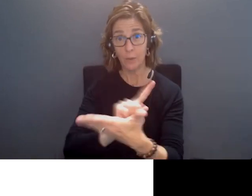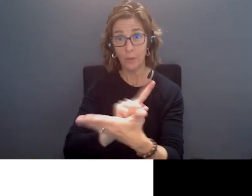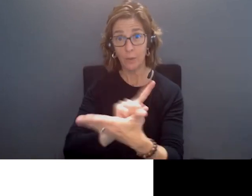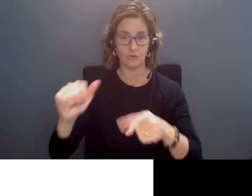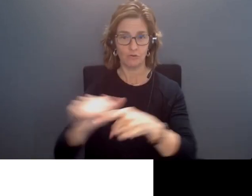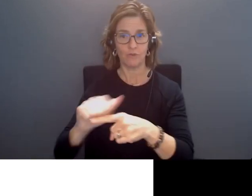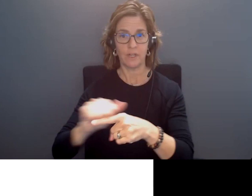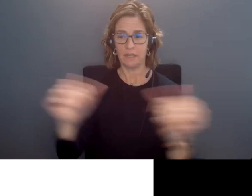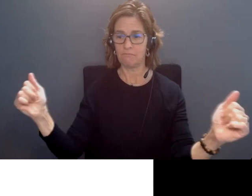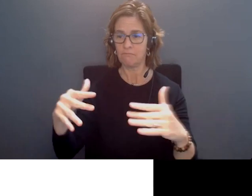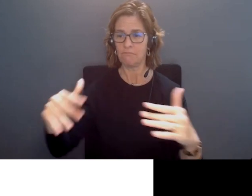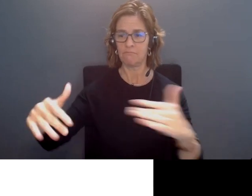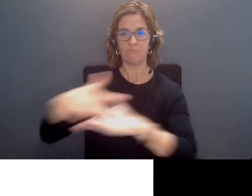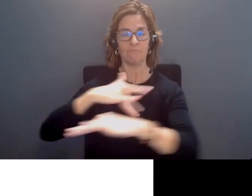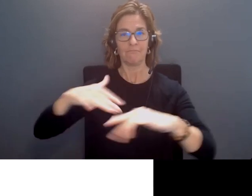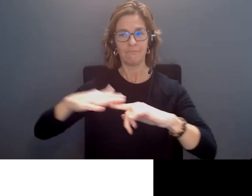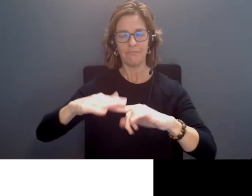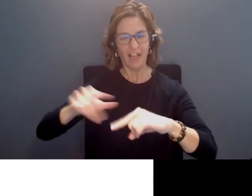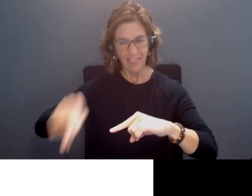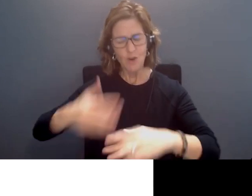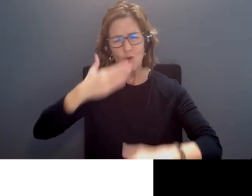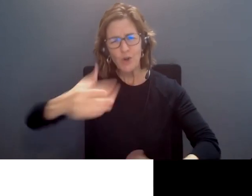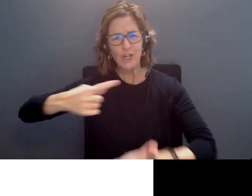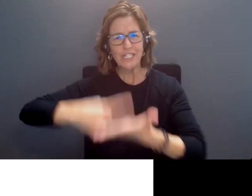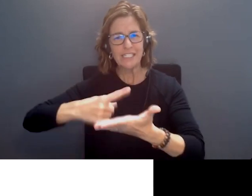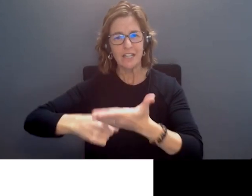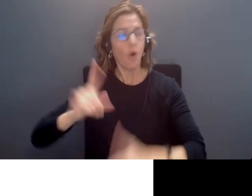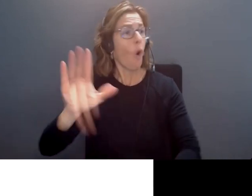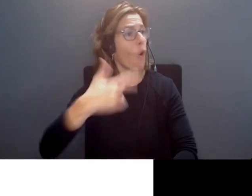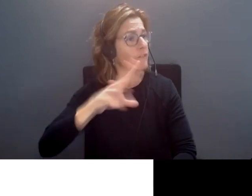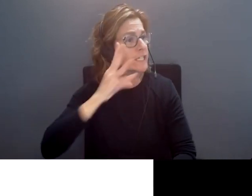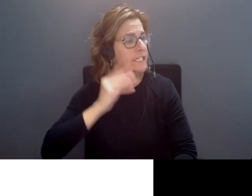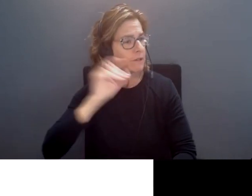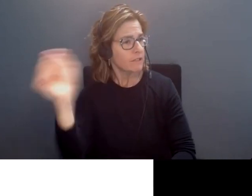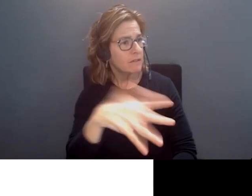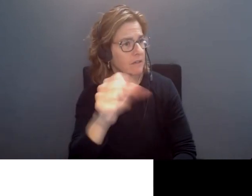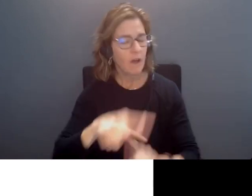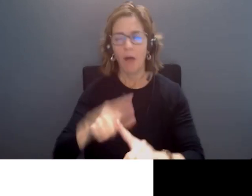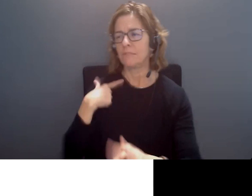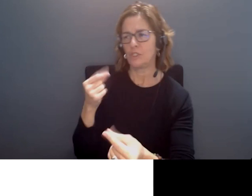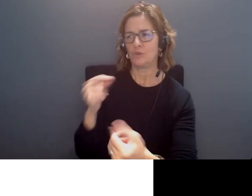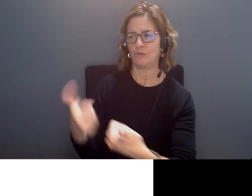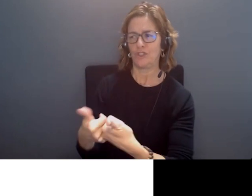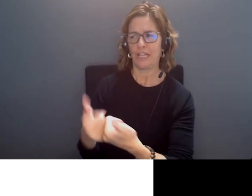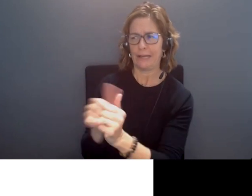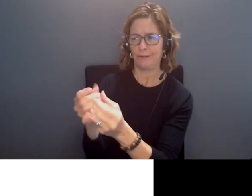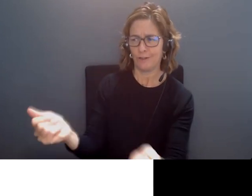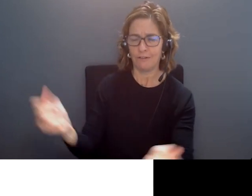in this environment, there's often rich discussions that include sharing experiences and challenges and providing support for one